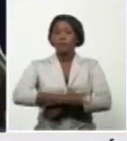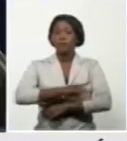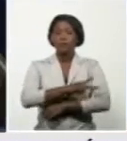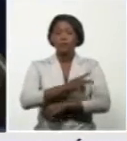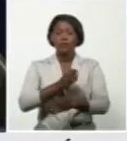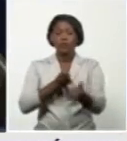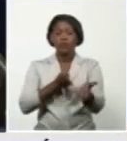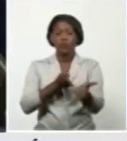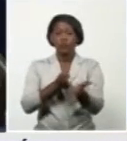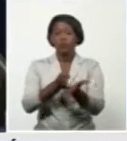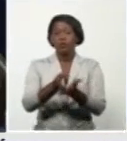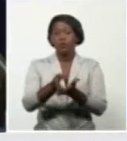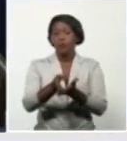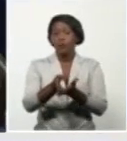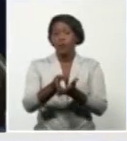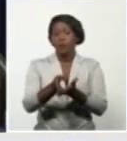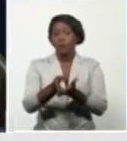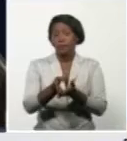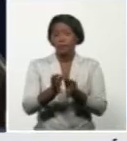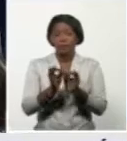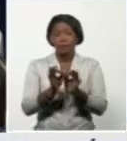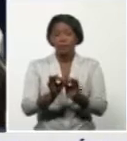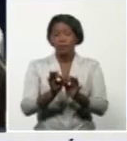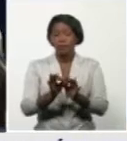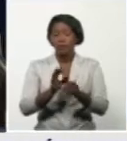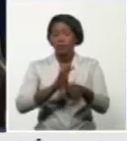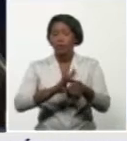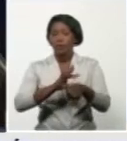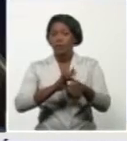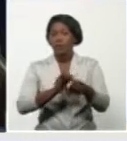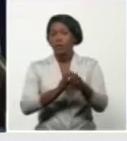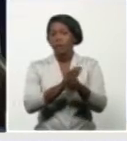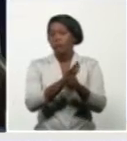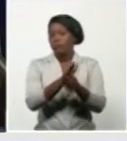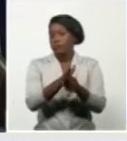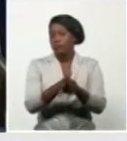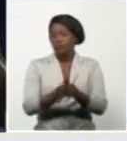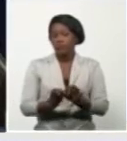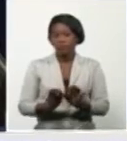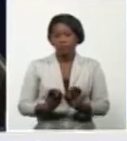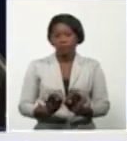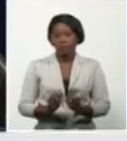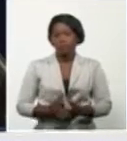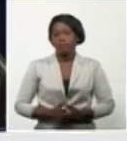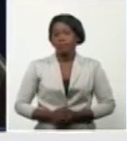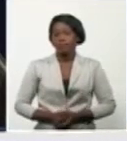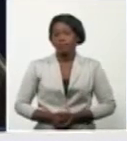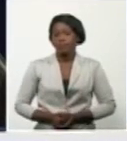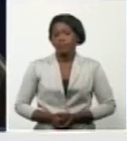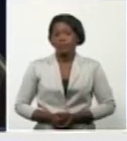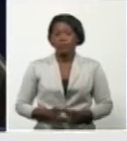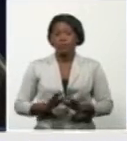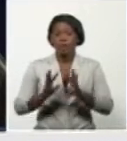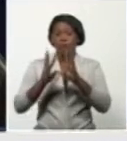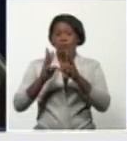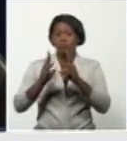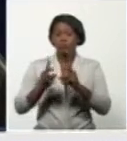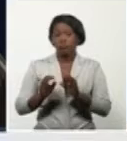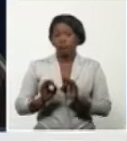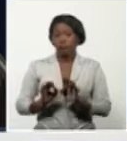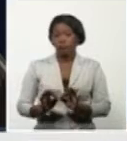185 countries remain with diagnosed cases of COVID-19,